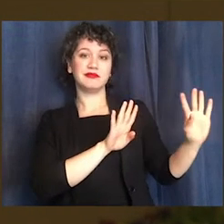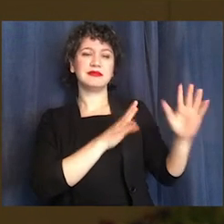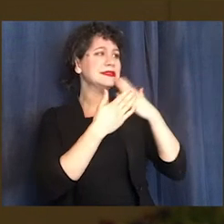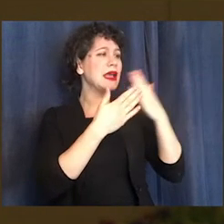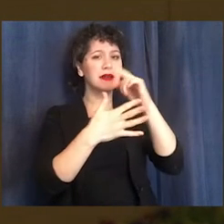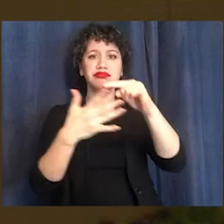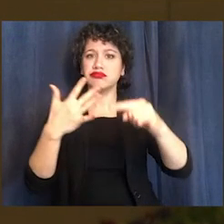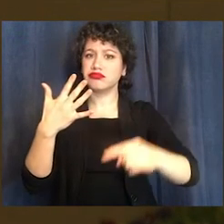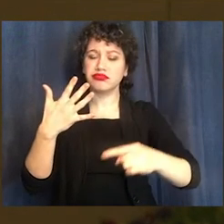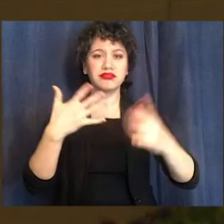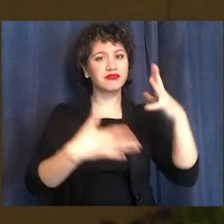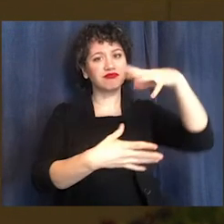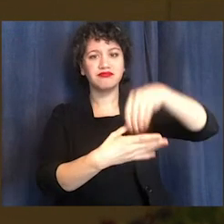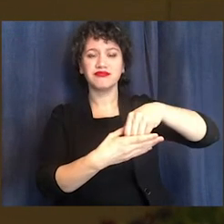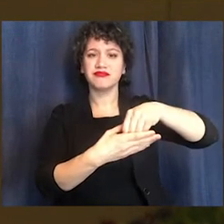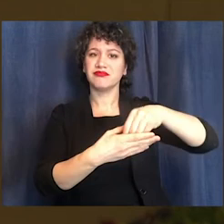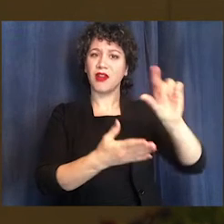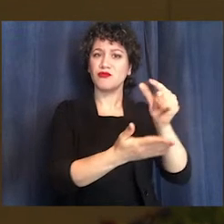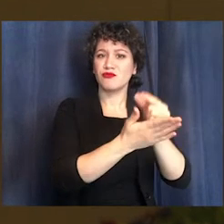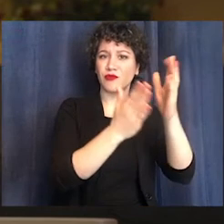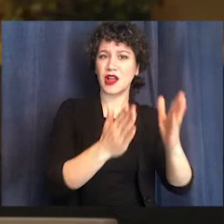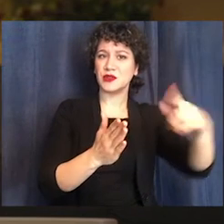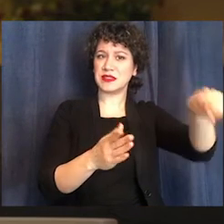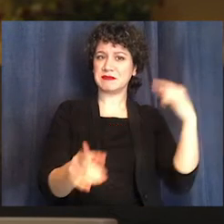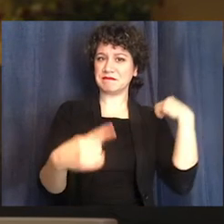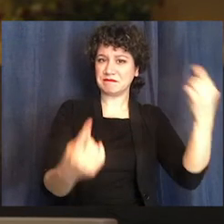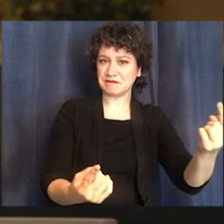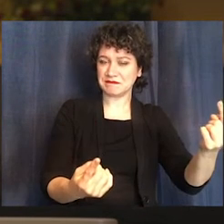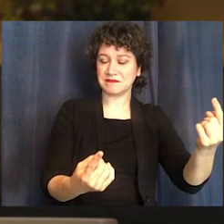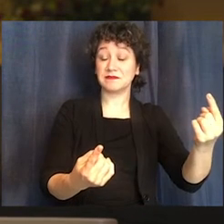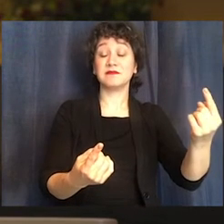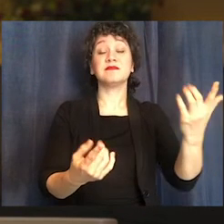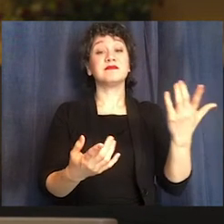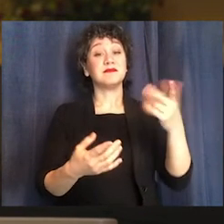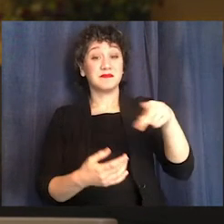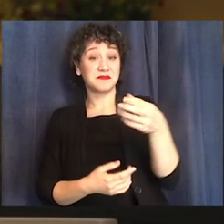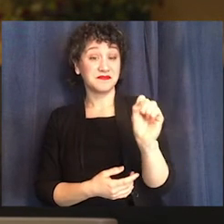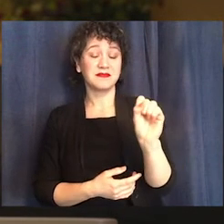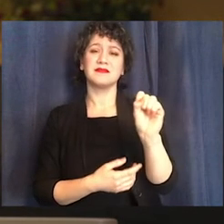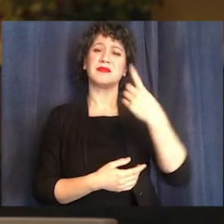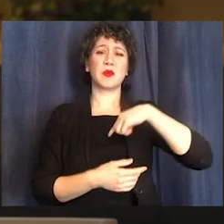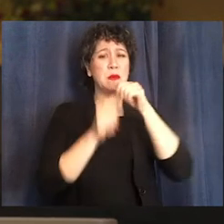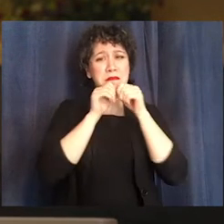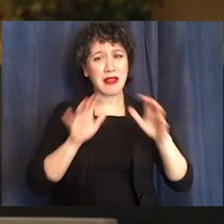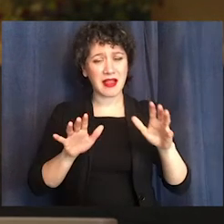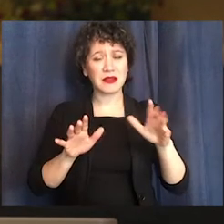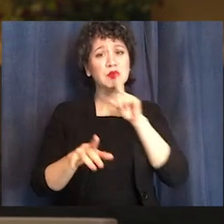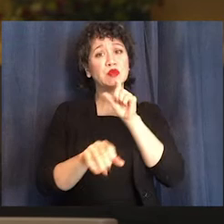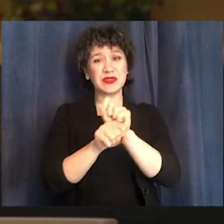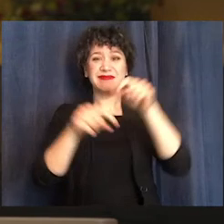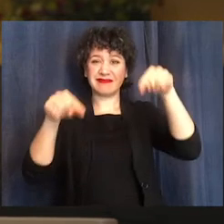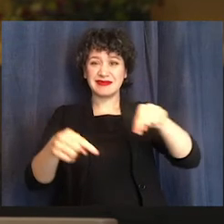have been a part of the journey that got our graduates to this milestone. Palmer High School is blessed. We are truly a community